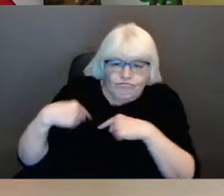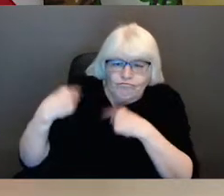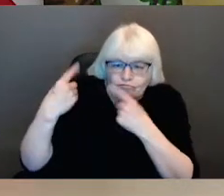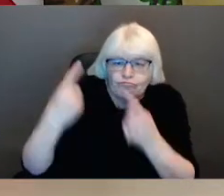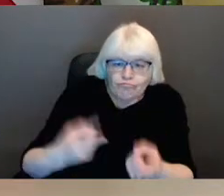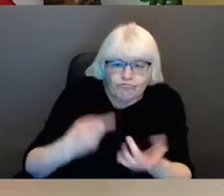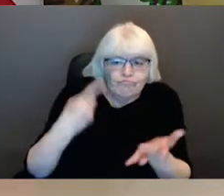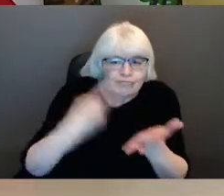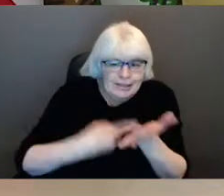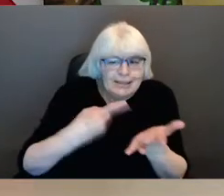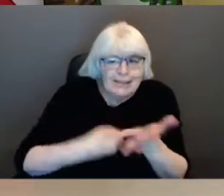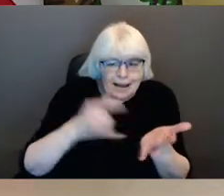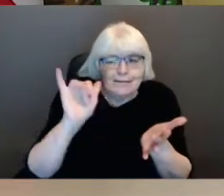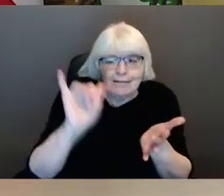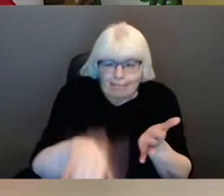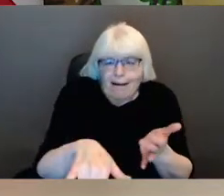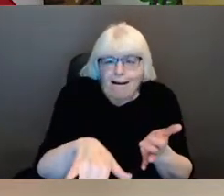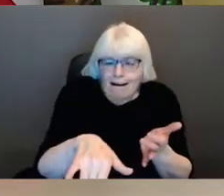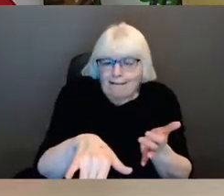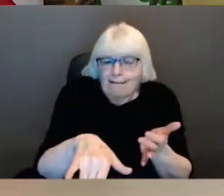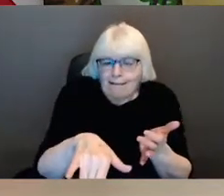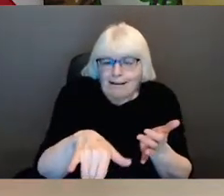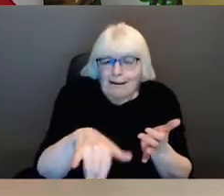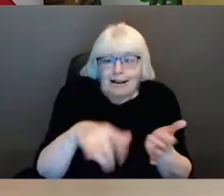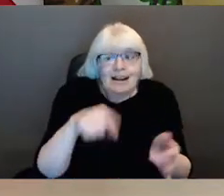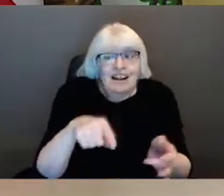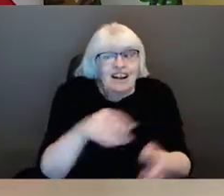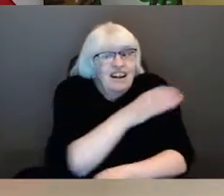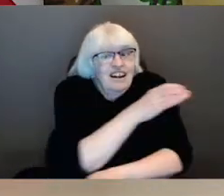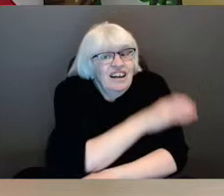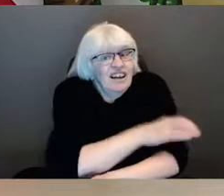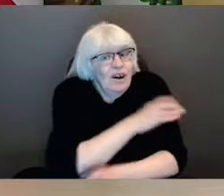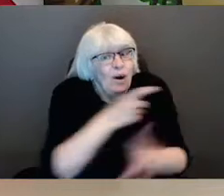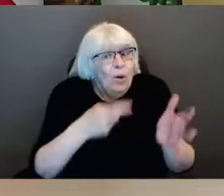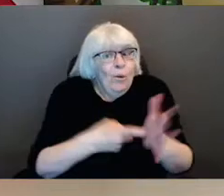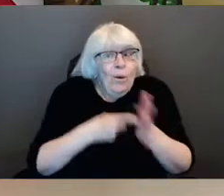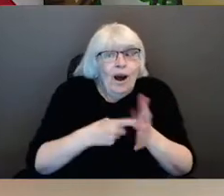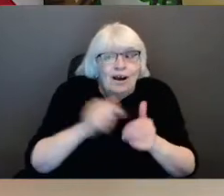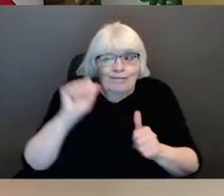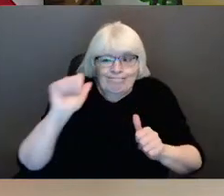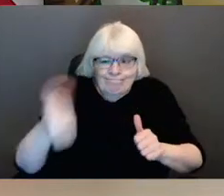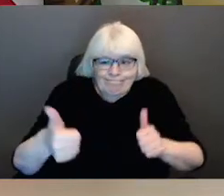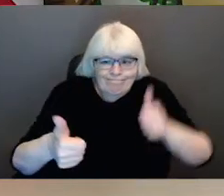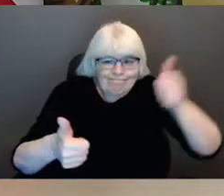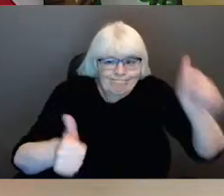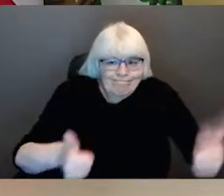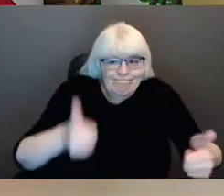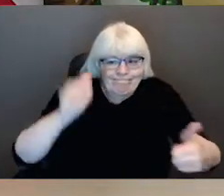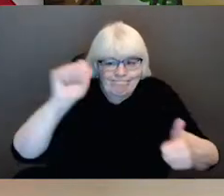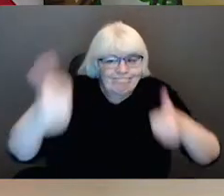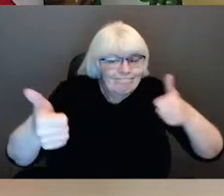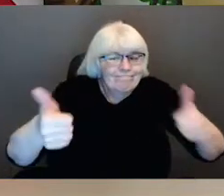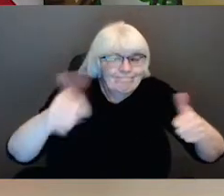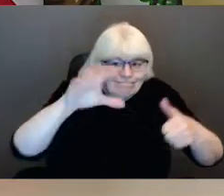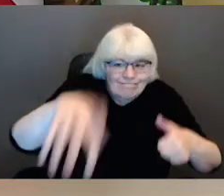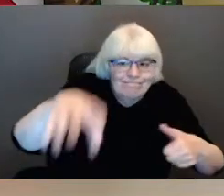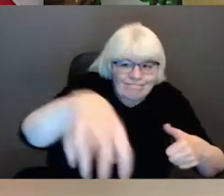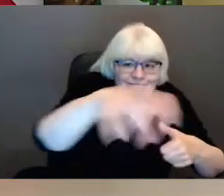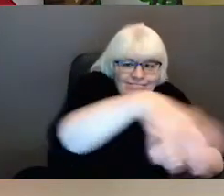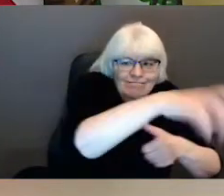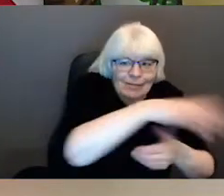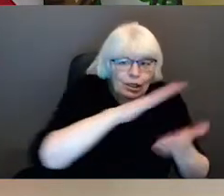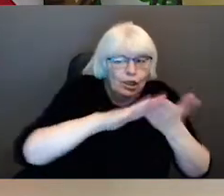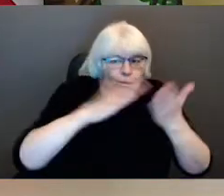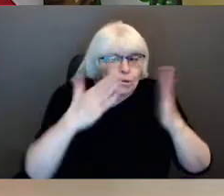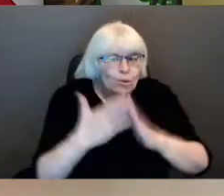the clinics to be in the community and are really pushed to try to get as many people